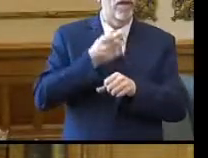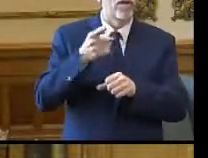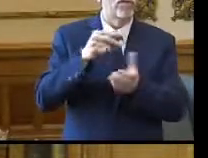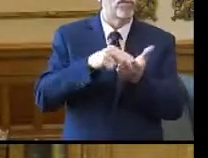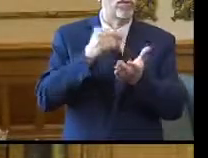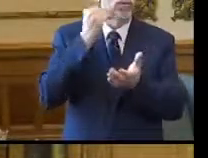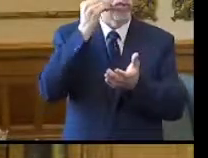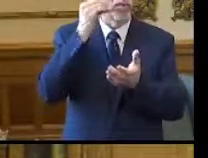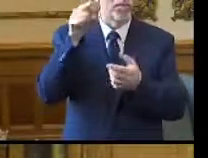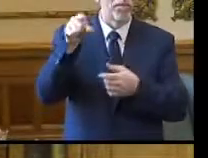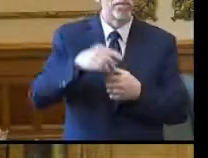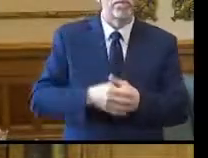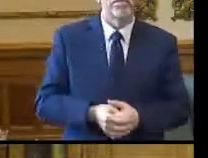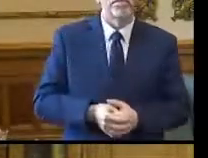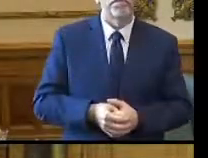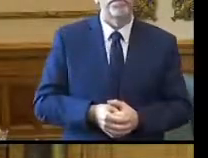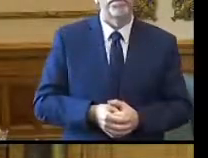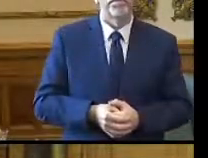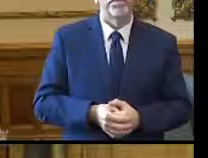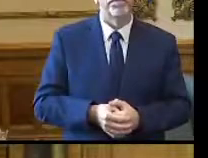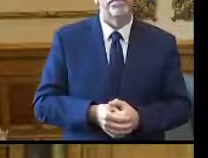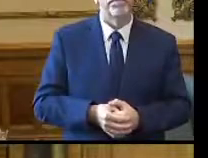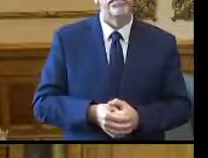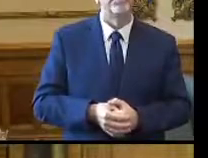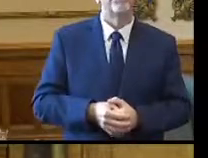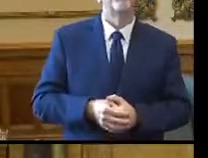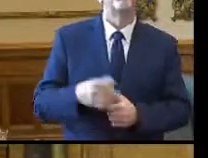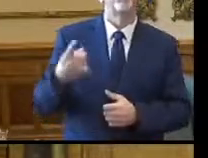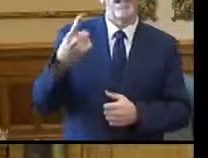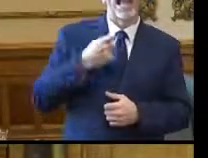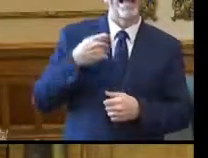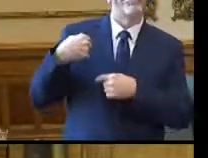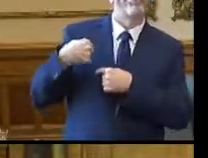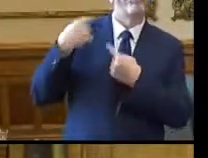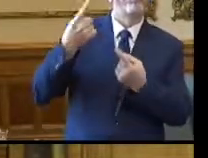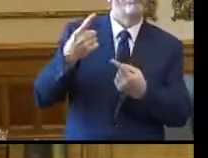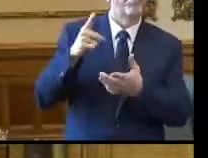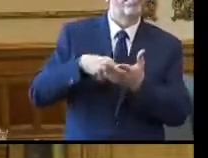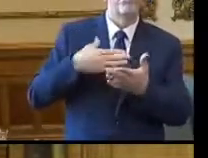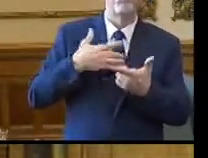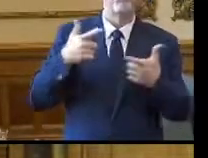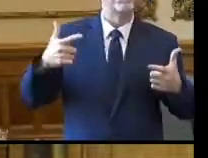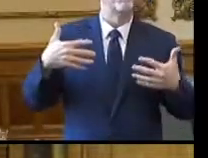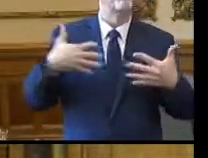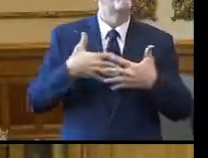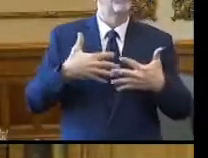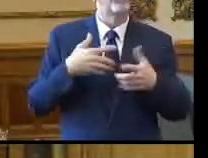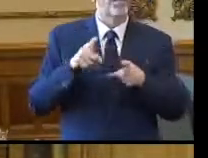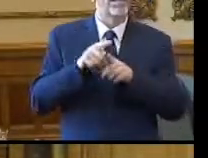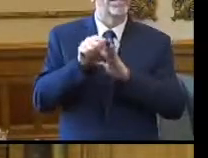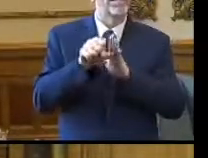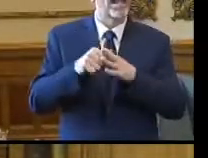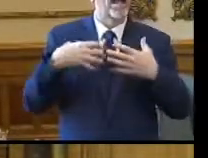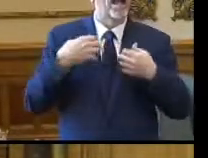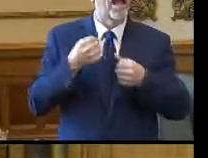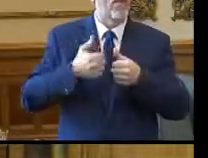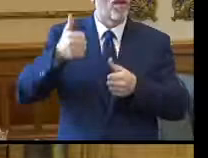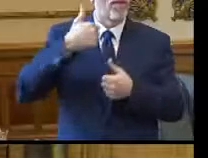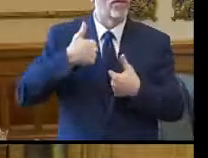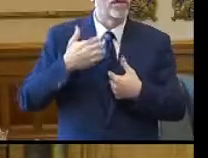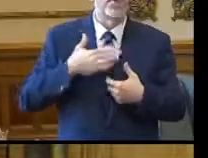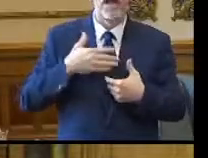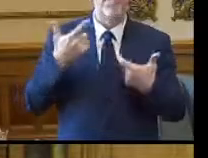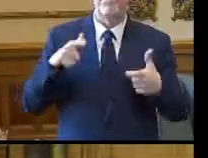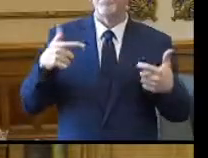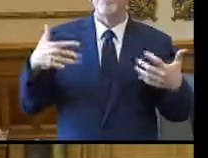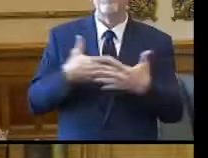care facilities. You asked me, and I said from day one what was my biggest fear as a state health officer, and that was